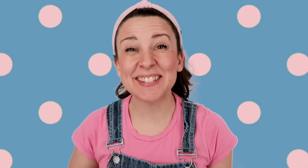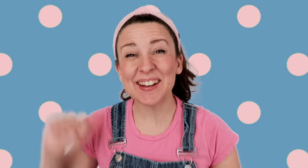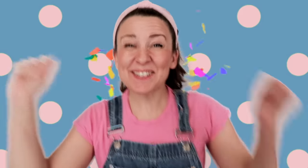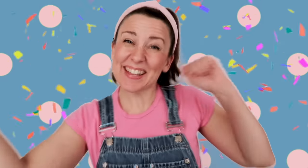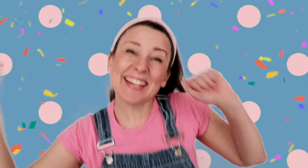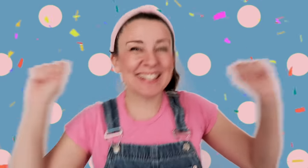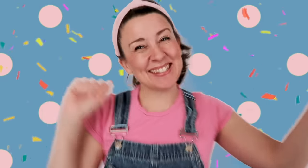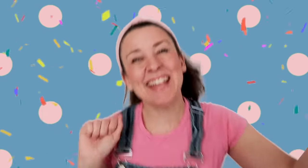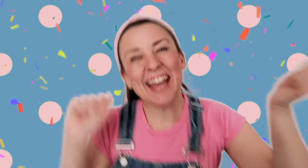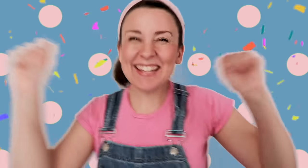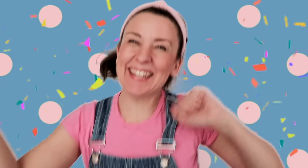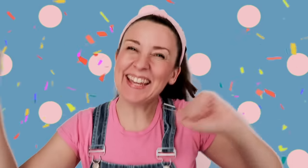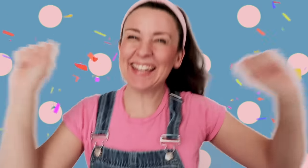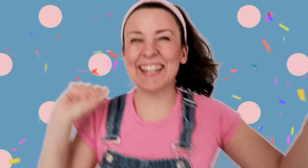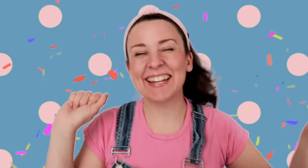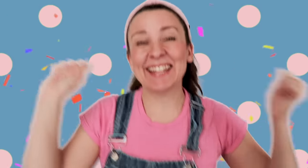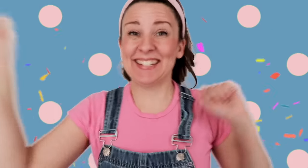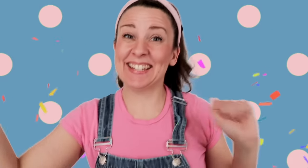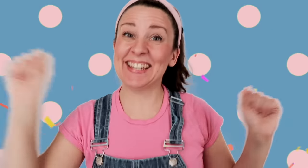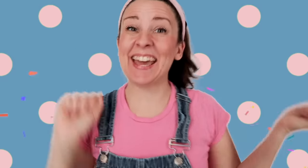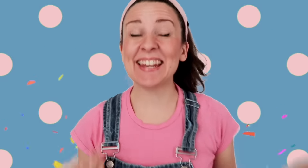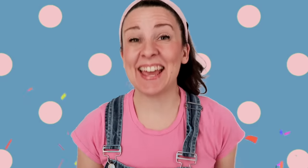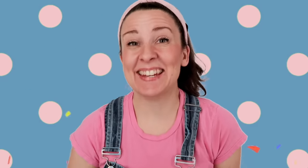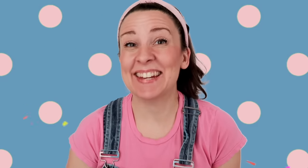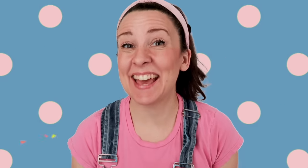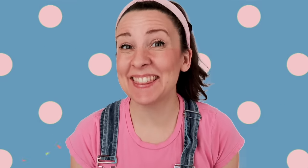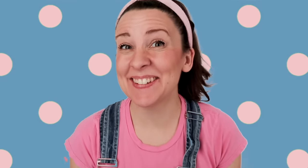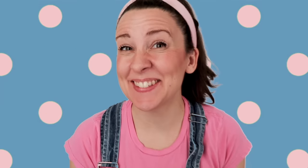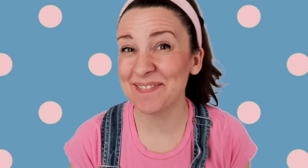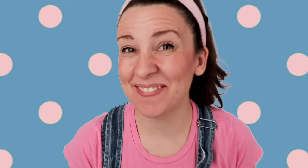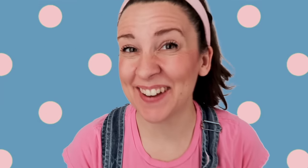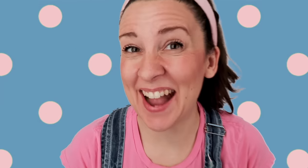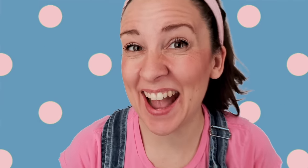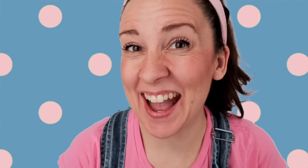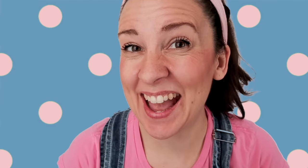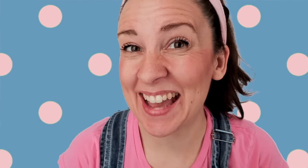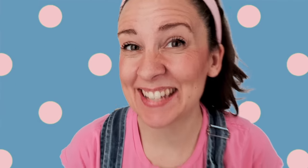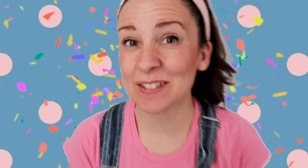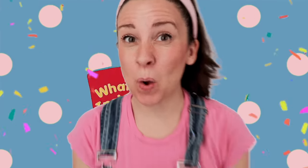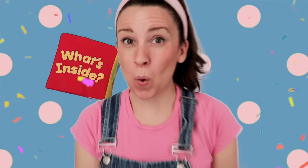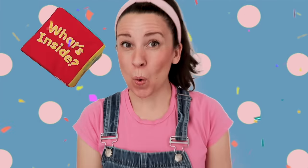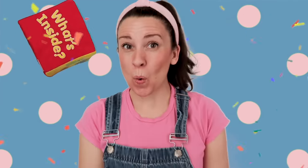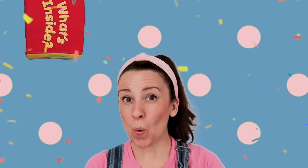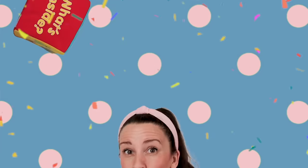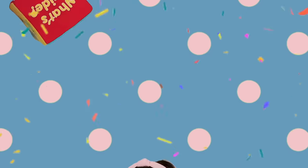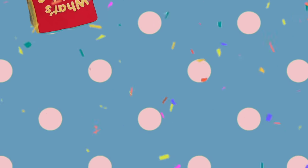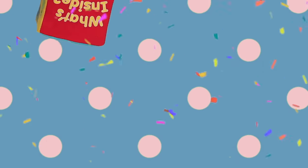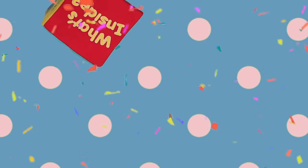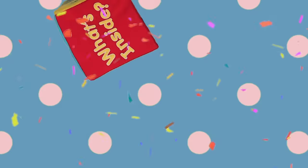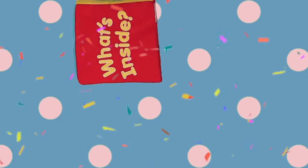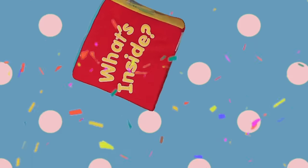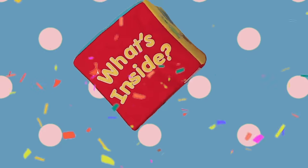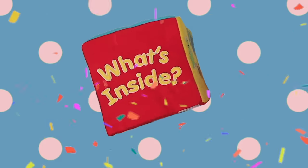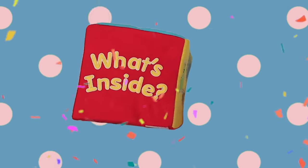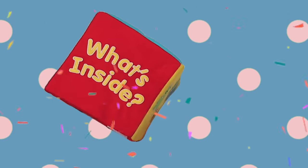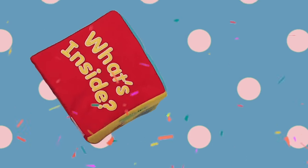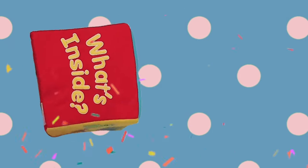I'm so excited to get another surprise.